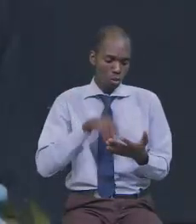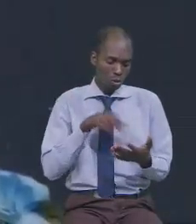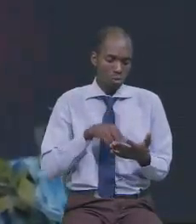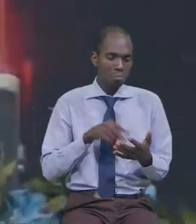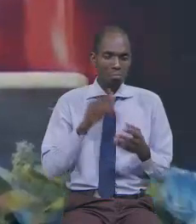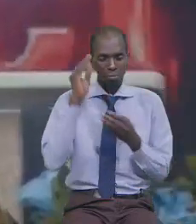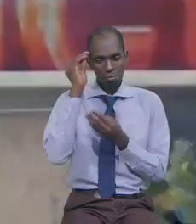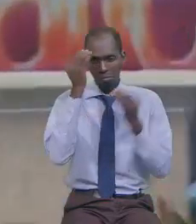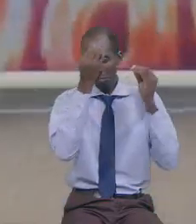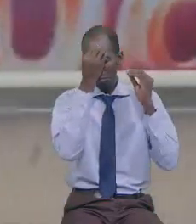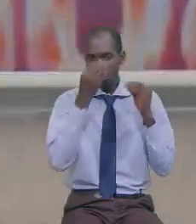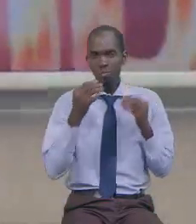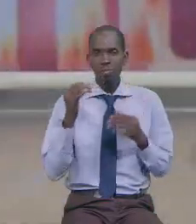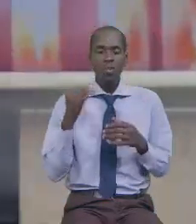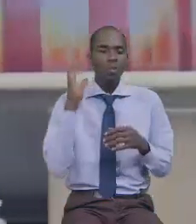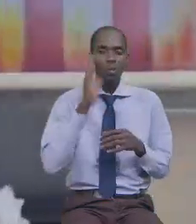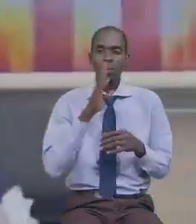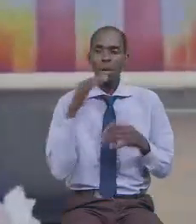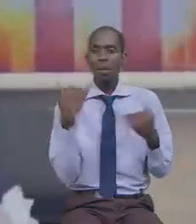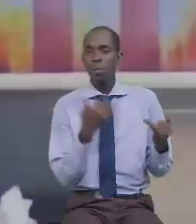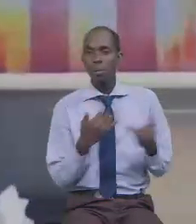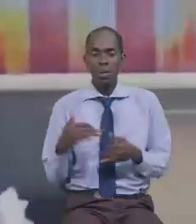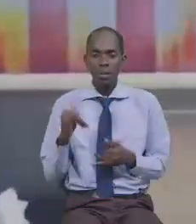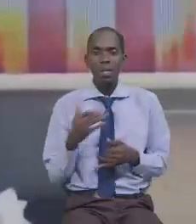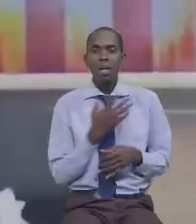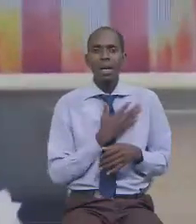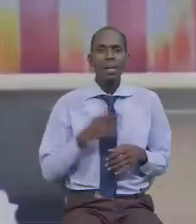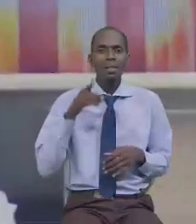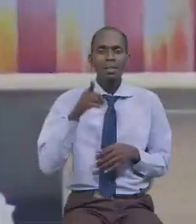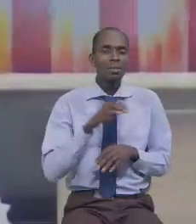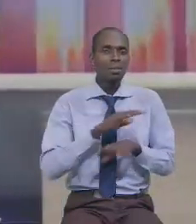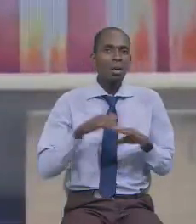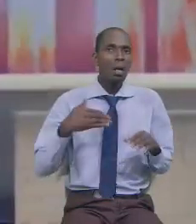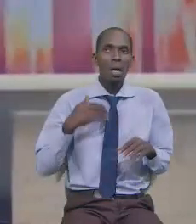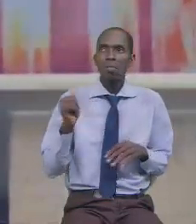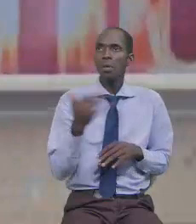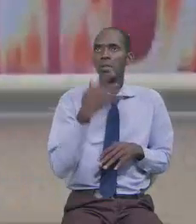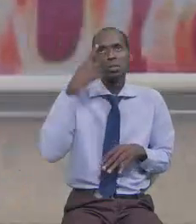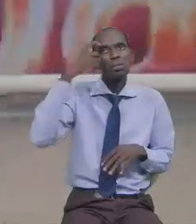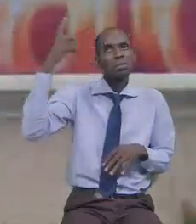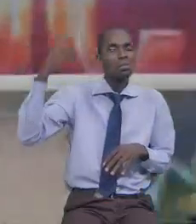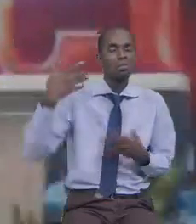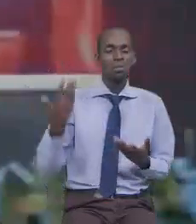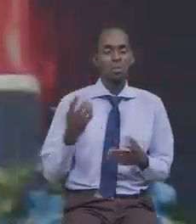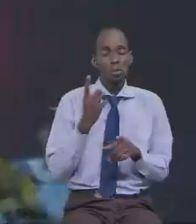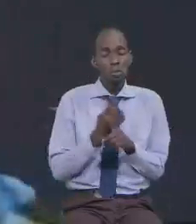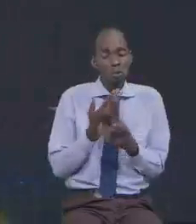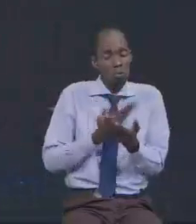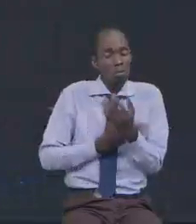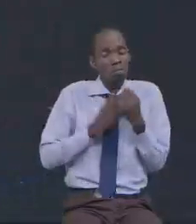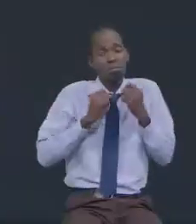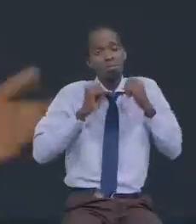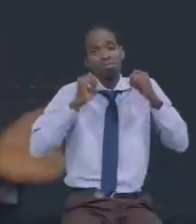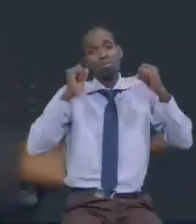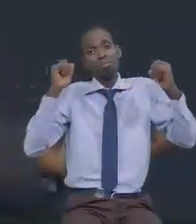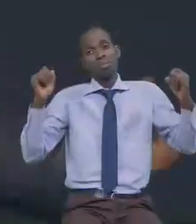didn't even have any dream. I didn't know where I was going. I woke up in the morning. I did what all the other